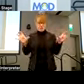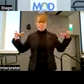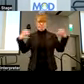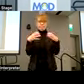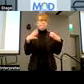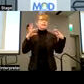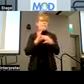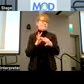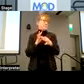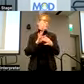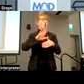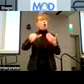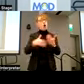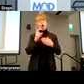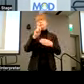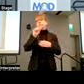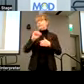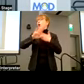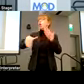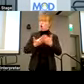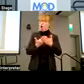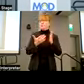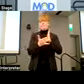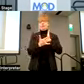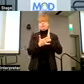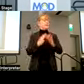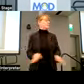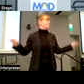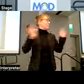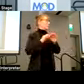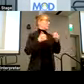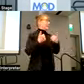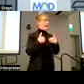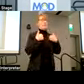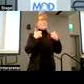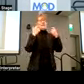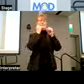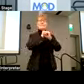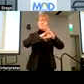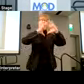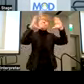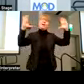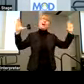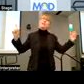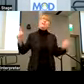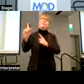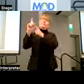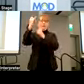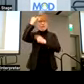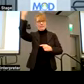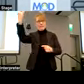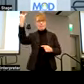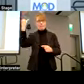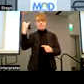and all technology. So it's really important to have a very expansive idea of this. We say, well, first of all,